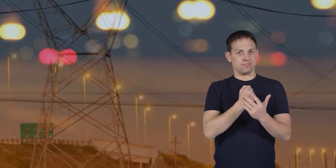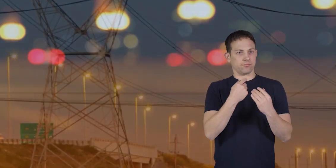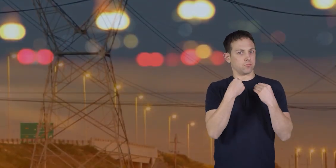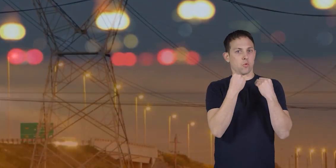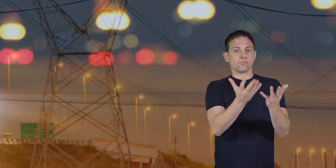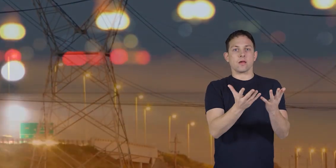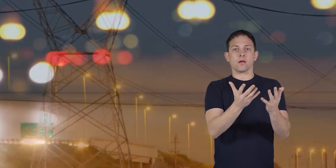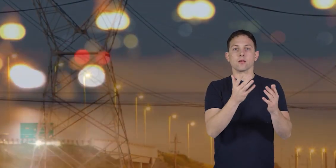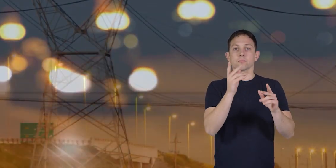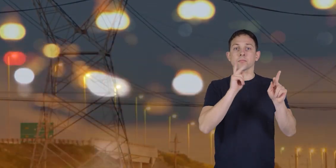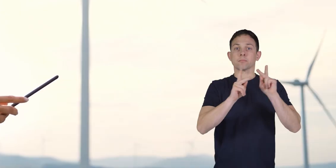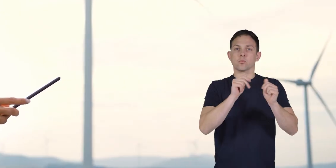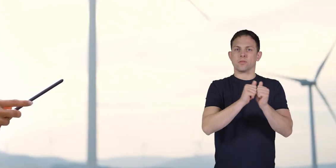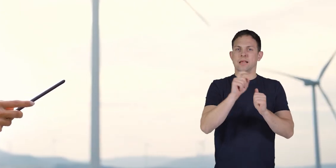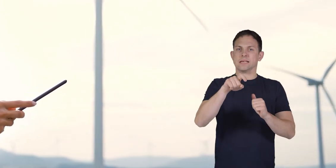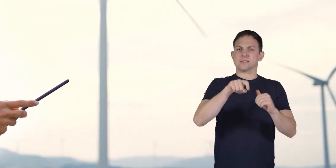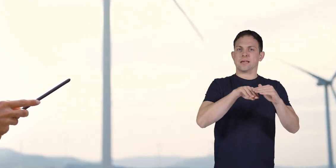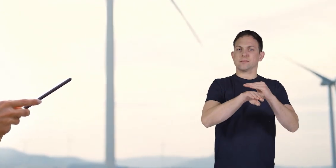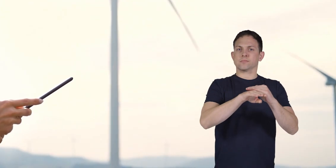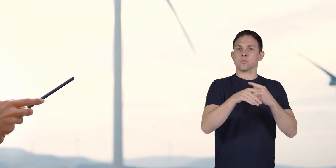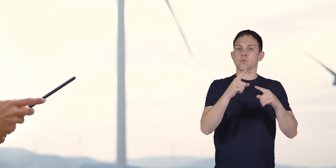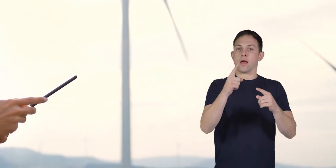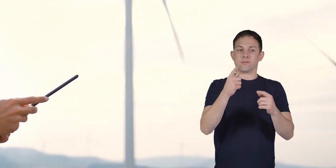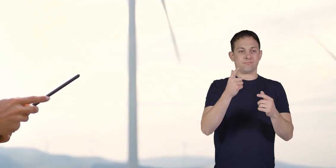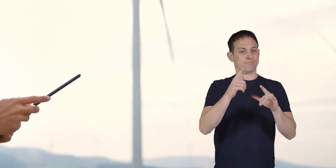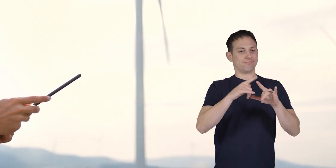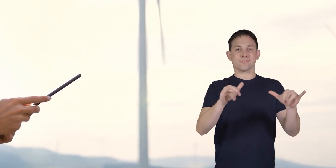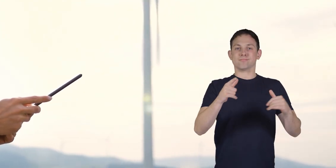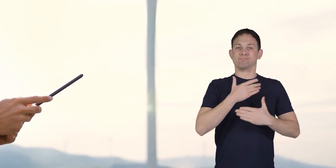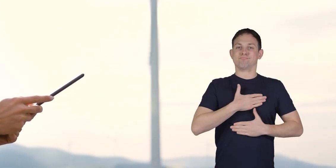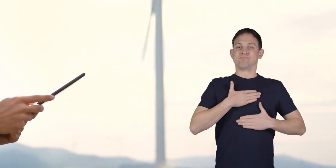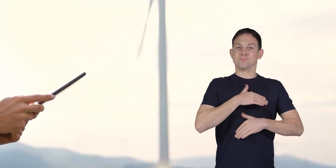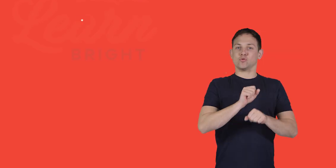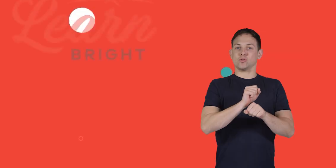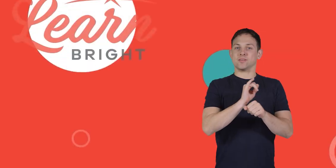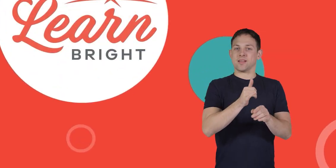a necessary service while working in a field you enjoy.